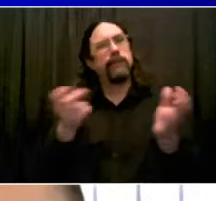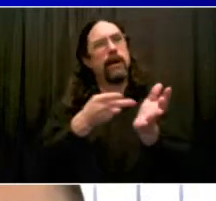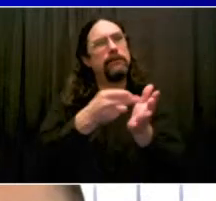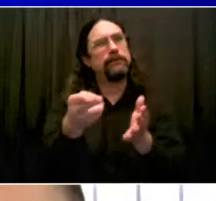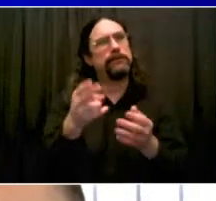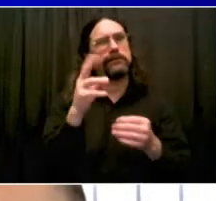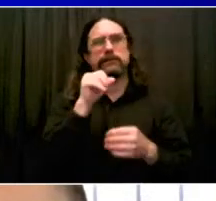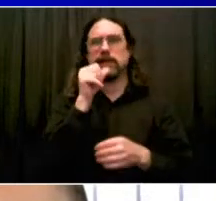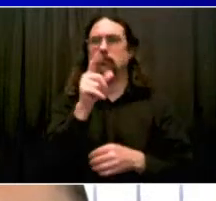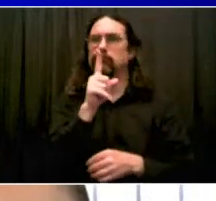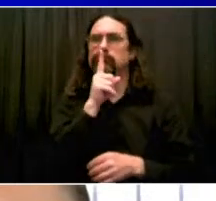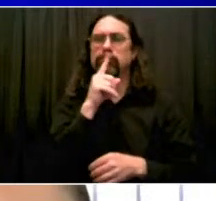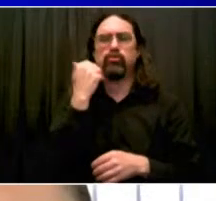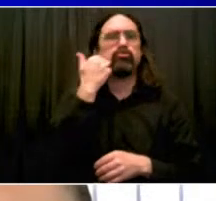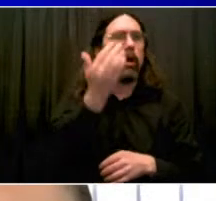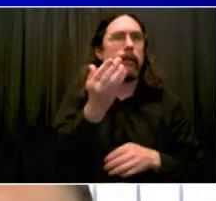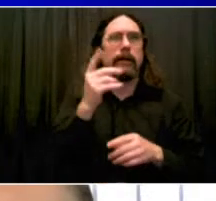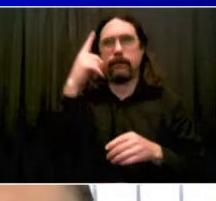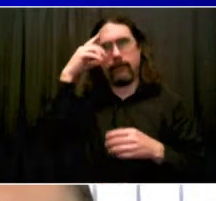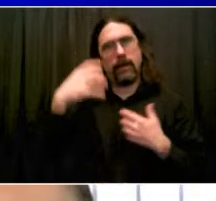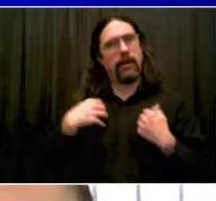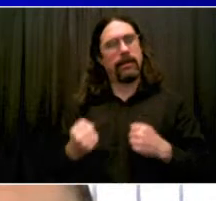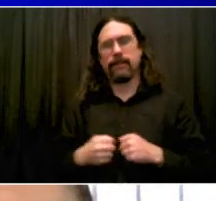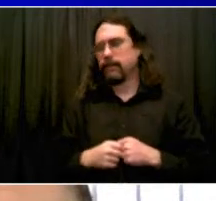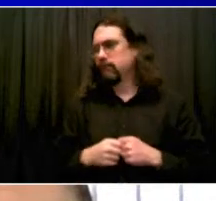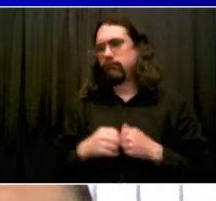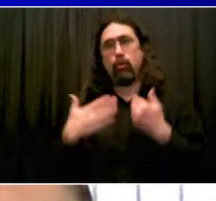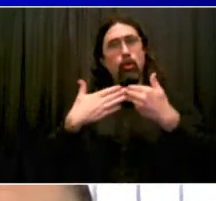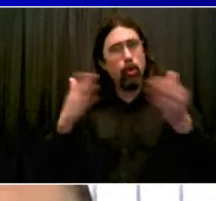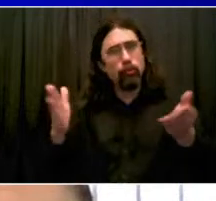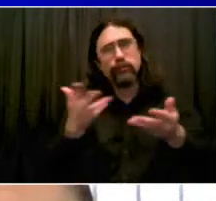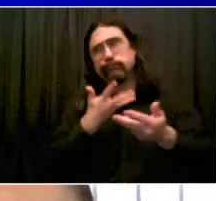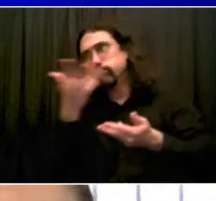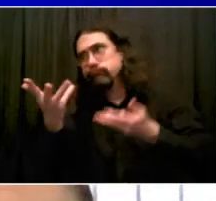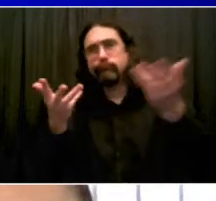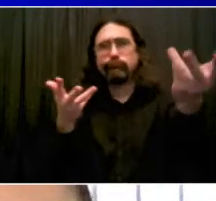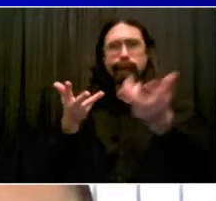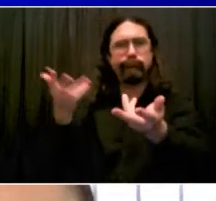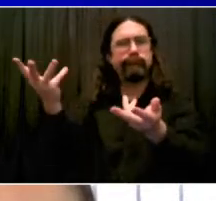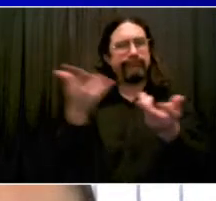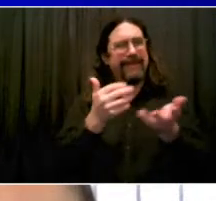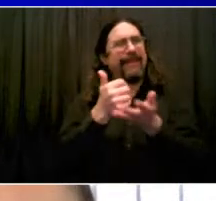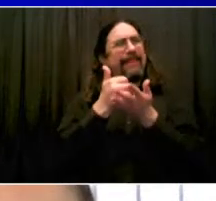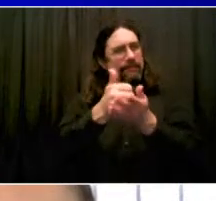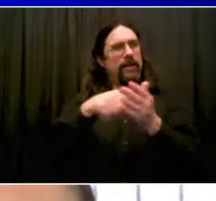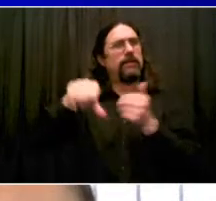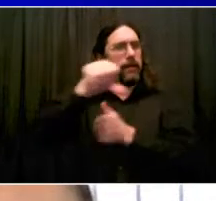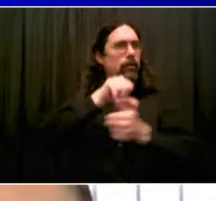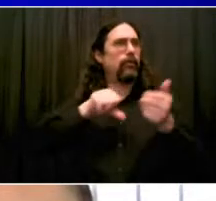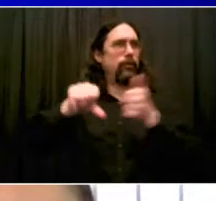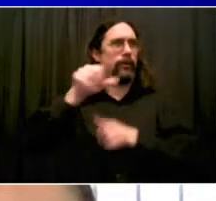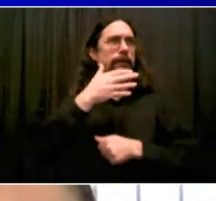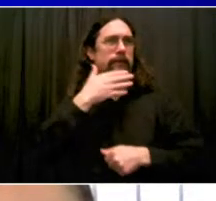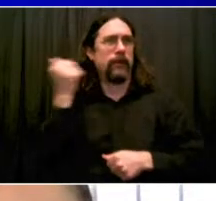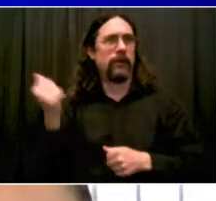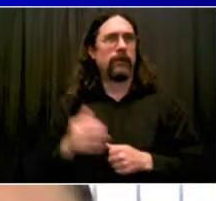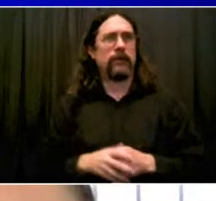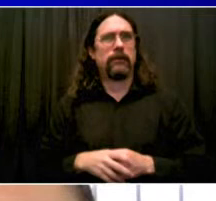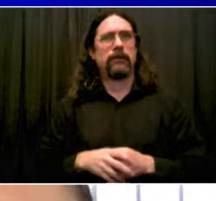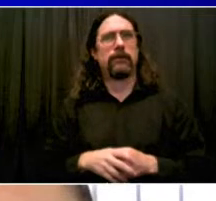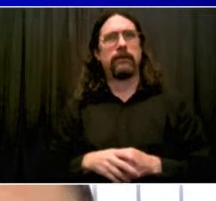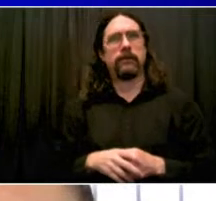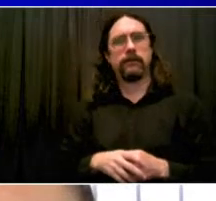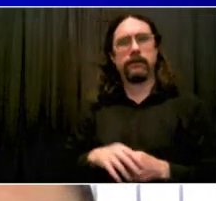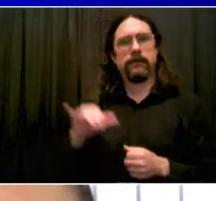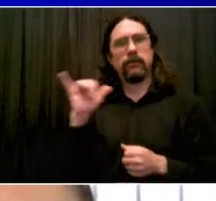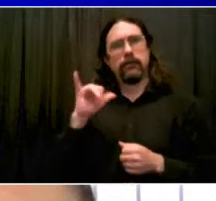thanking everyone who did this extraordinary work. Our First Lady, and as you mentioned, Susan Herman, who's been doing amazing work